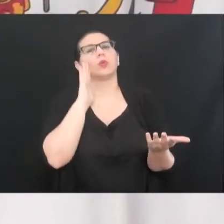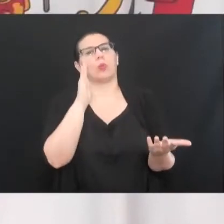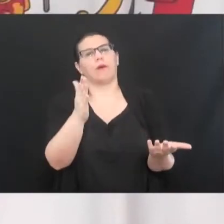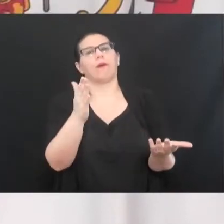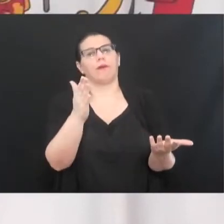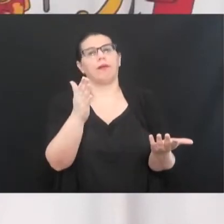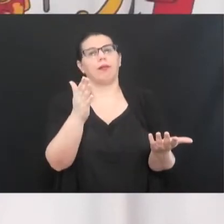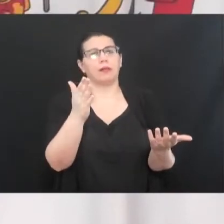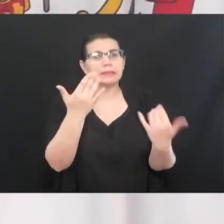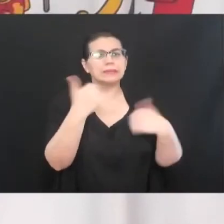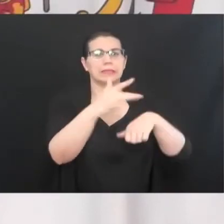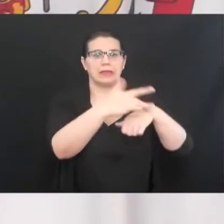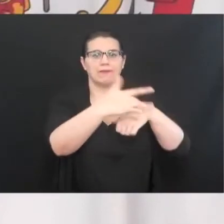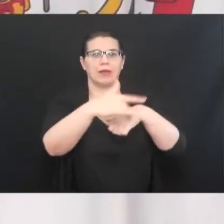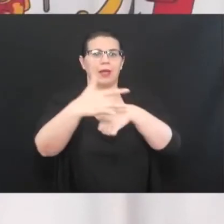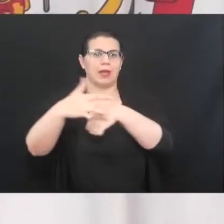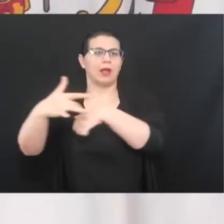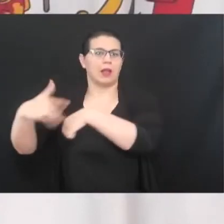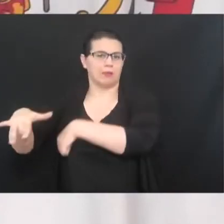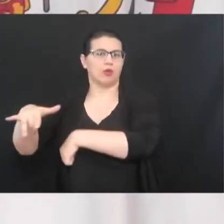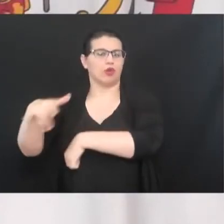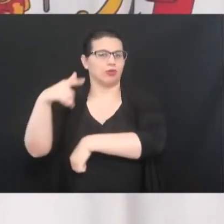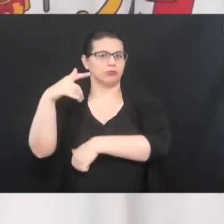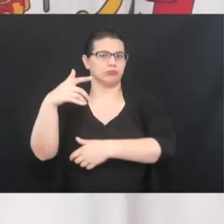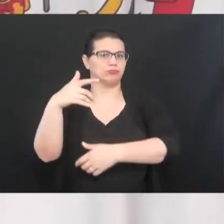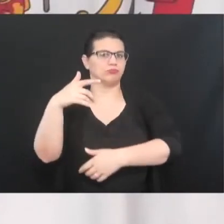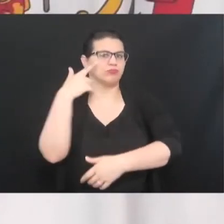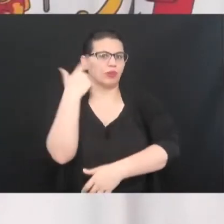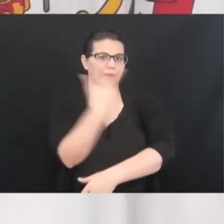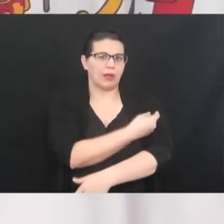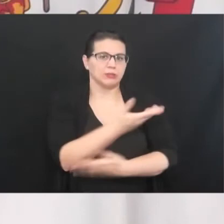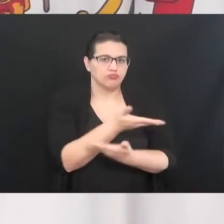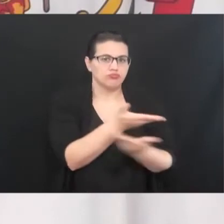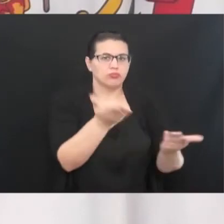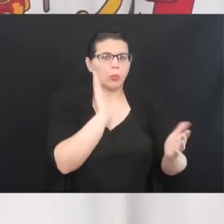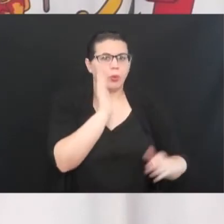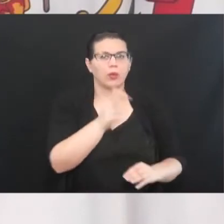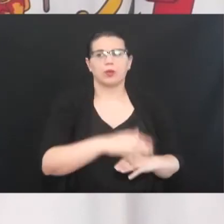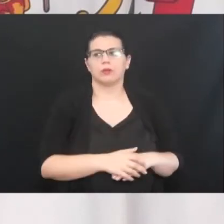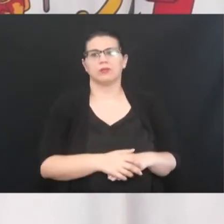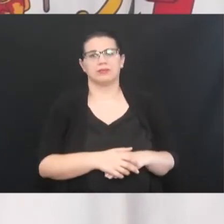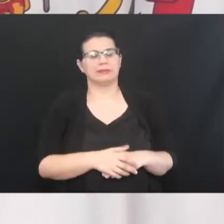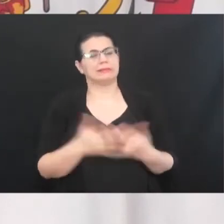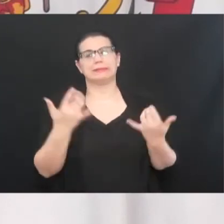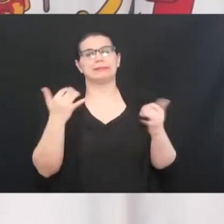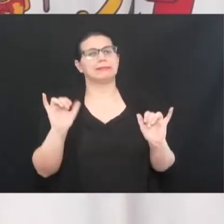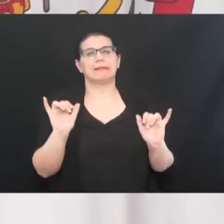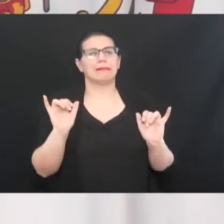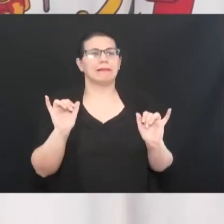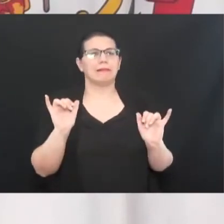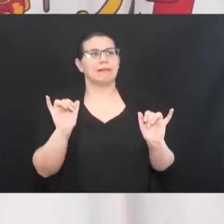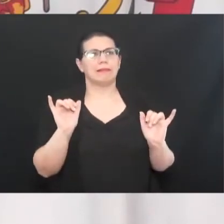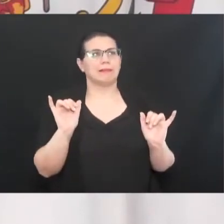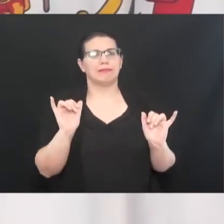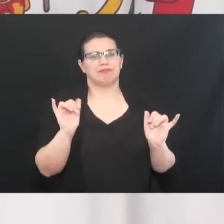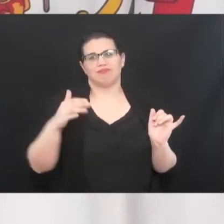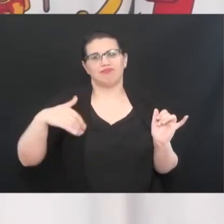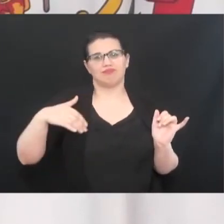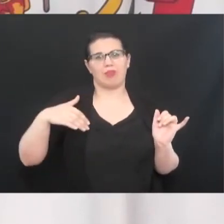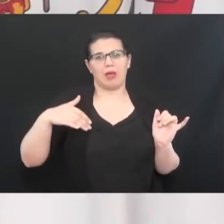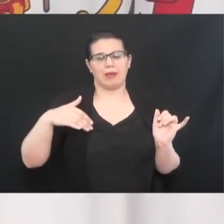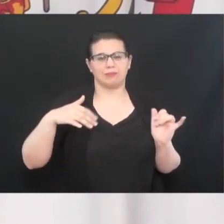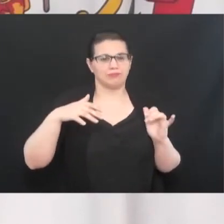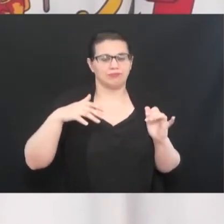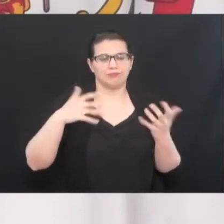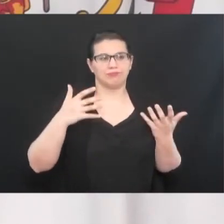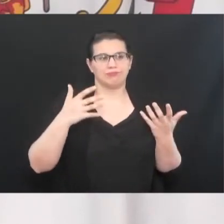it available. You know, as far as giving the shots, there's a lot of work still to be refined with the, you know, with Clayton Birch and the